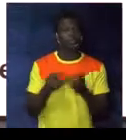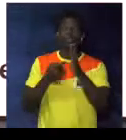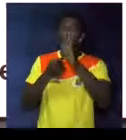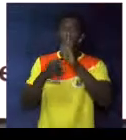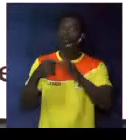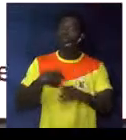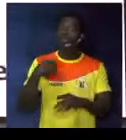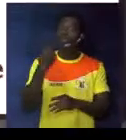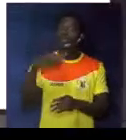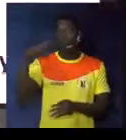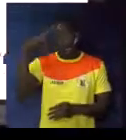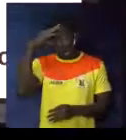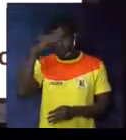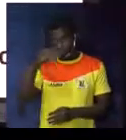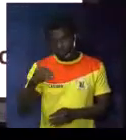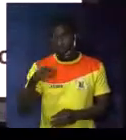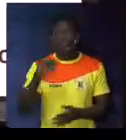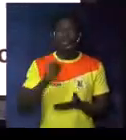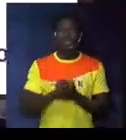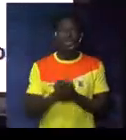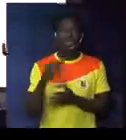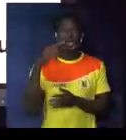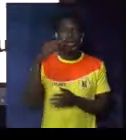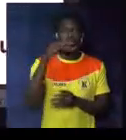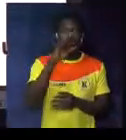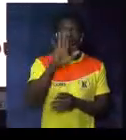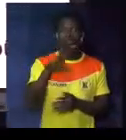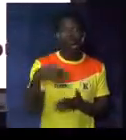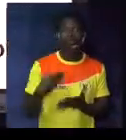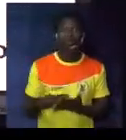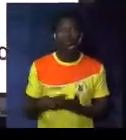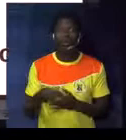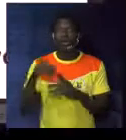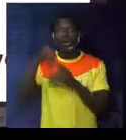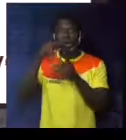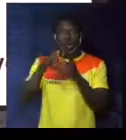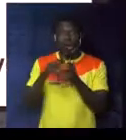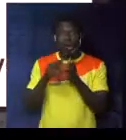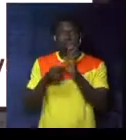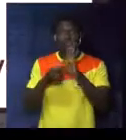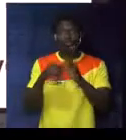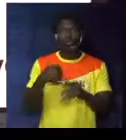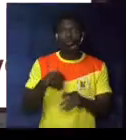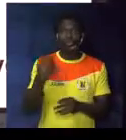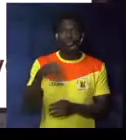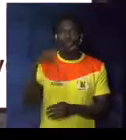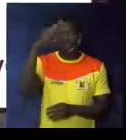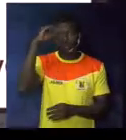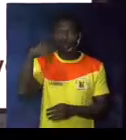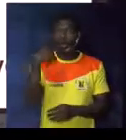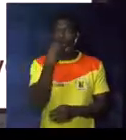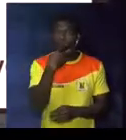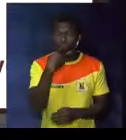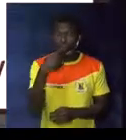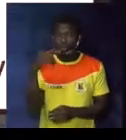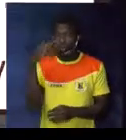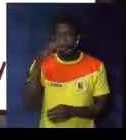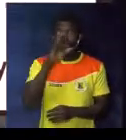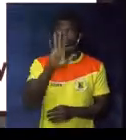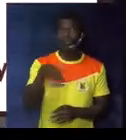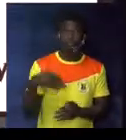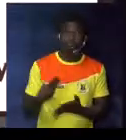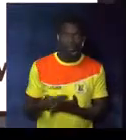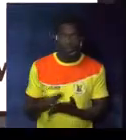the last one, show me the boy that stole your money. Or show me the boy who